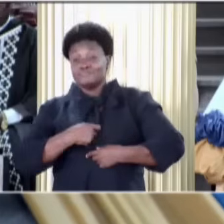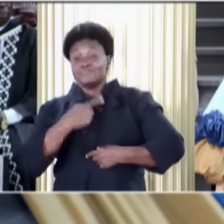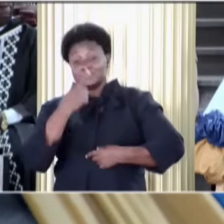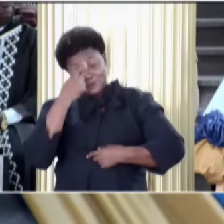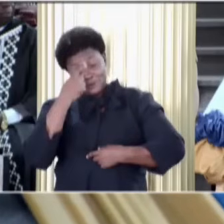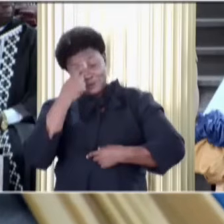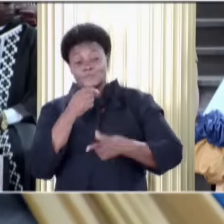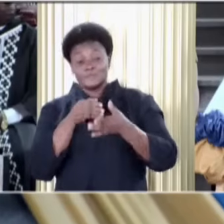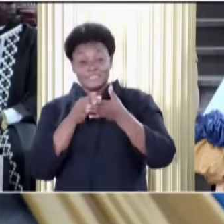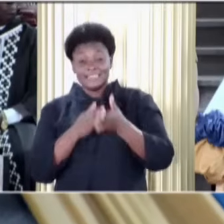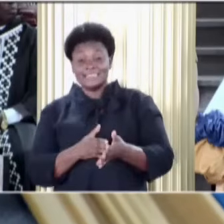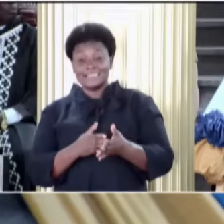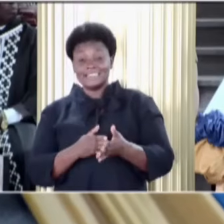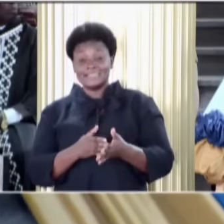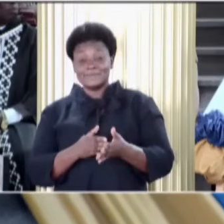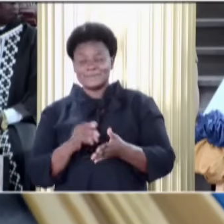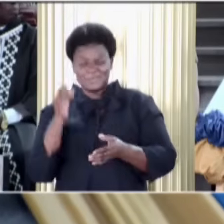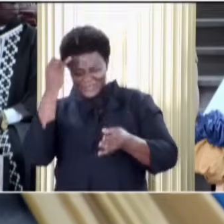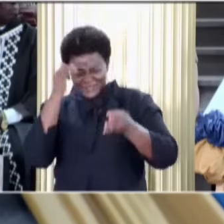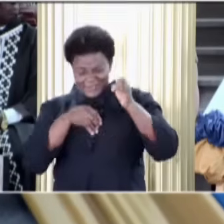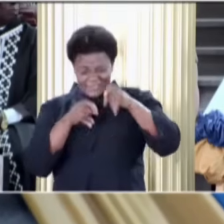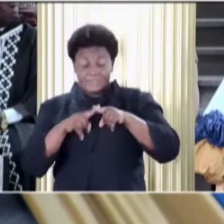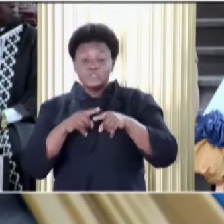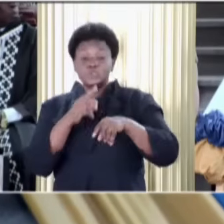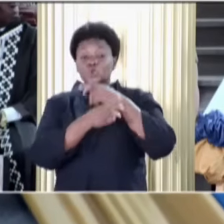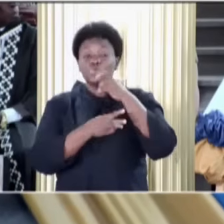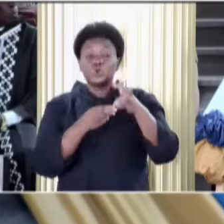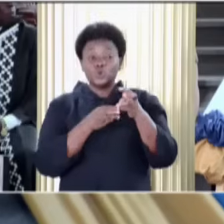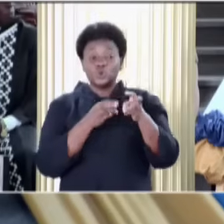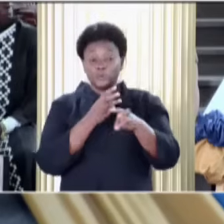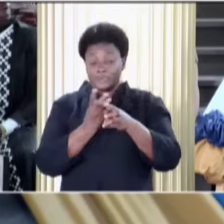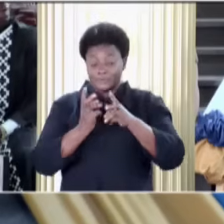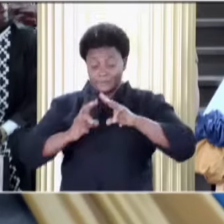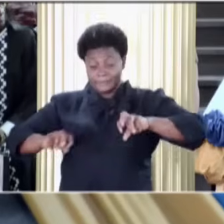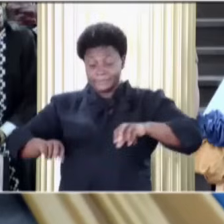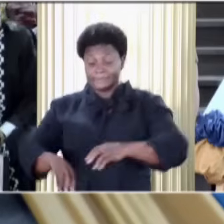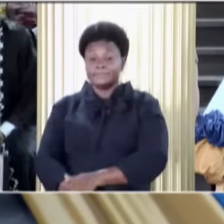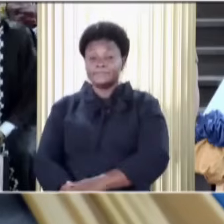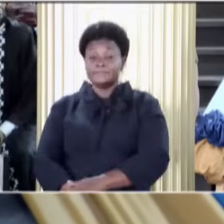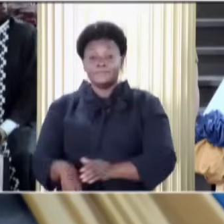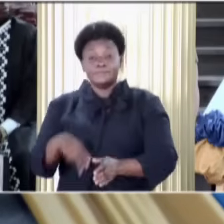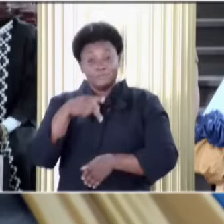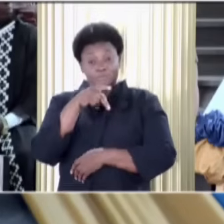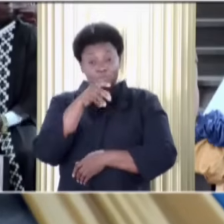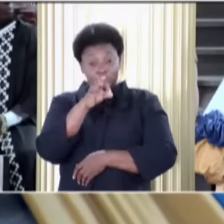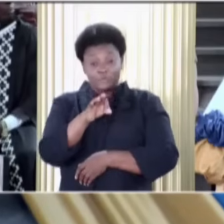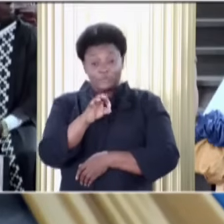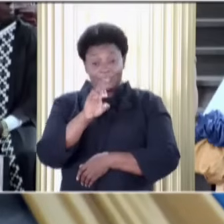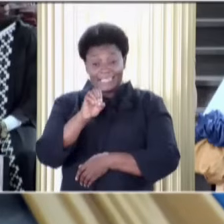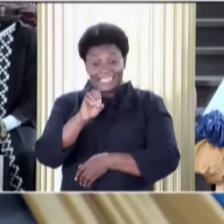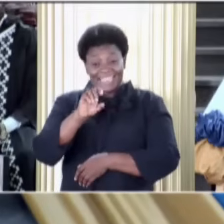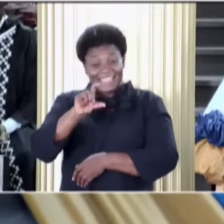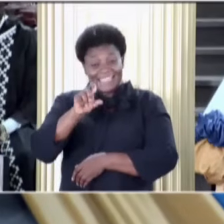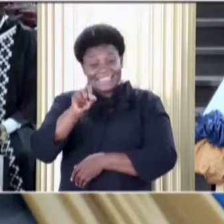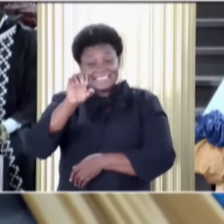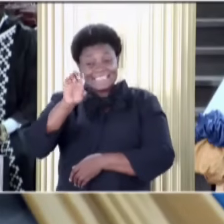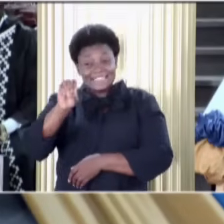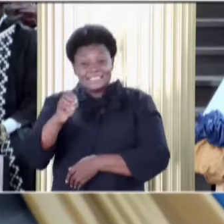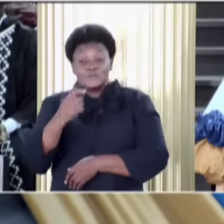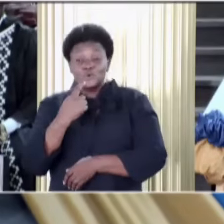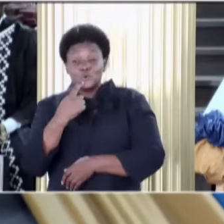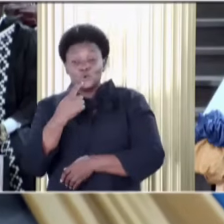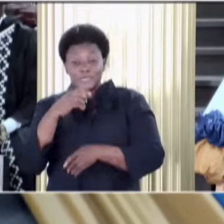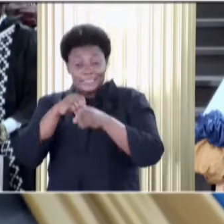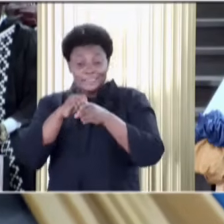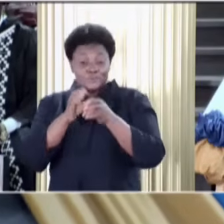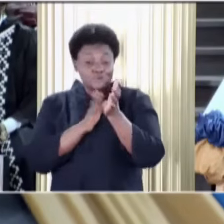and contributions to global health research. Professor Elsie Eva Kaufman, Dean of the School of